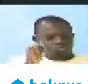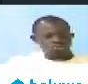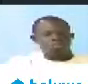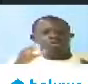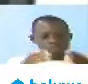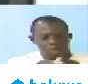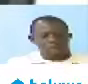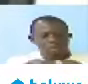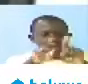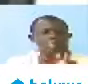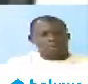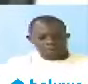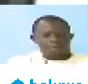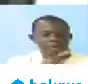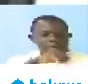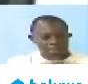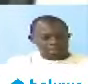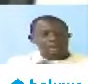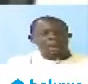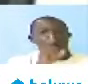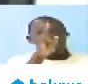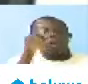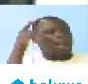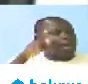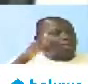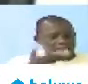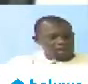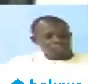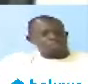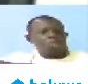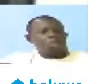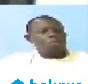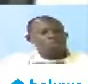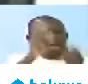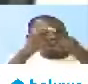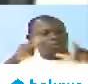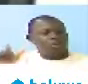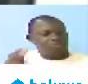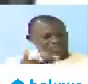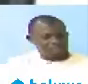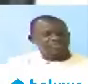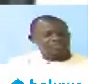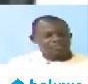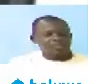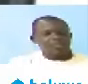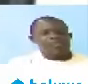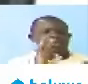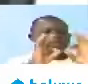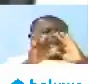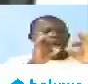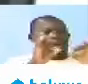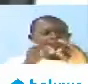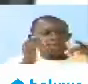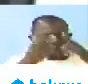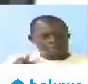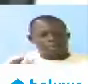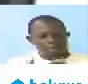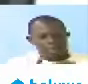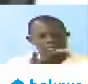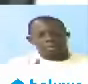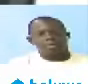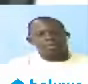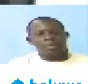them. But yela kamo ifango yela kamo soro. But they have their own indigenous languages. So very old mole kono nara